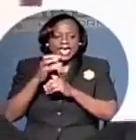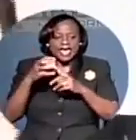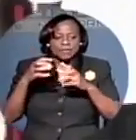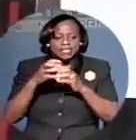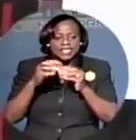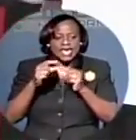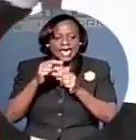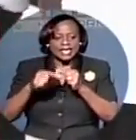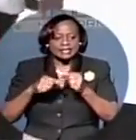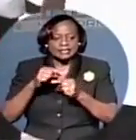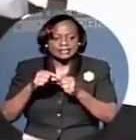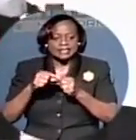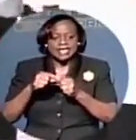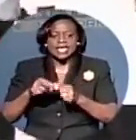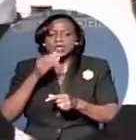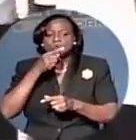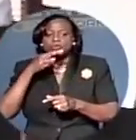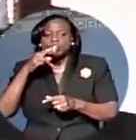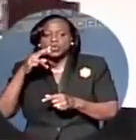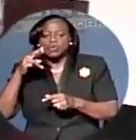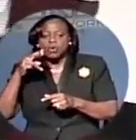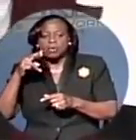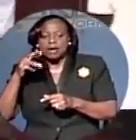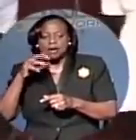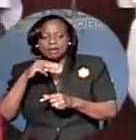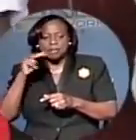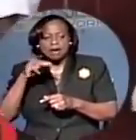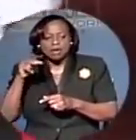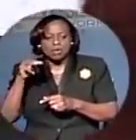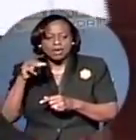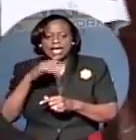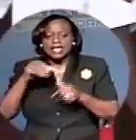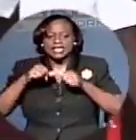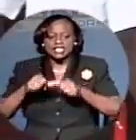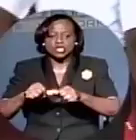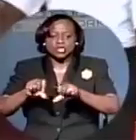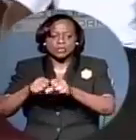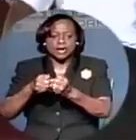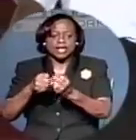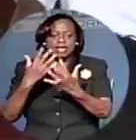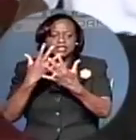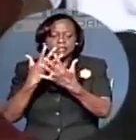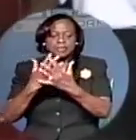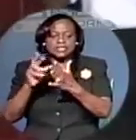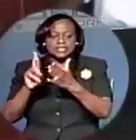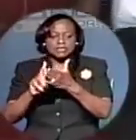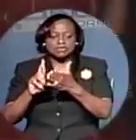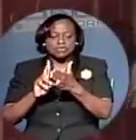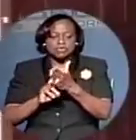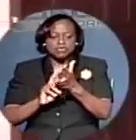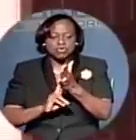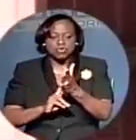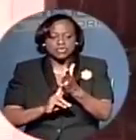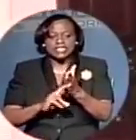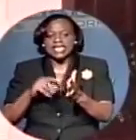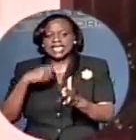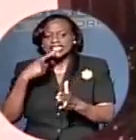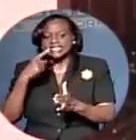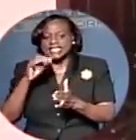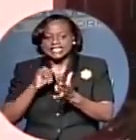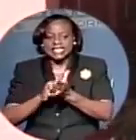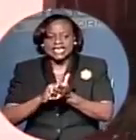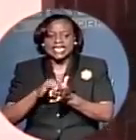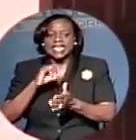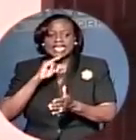marijuana, and continues to break prison rules. The probation officer also stressed that Tito maintains his innocence and only feels